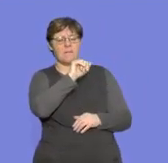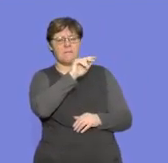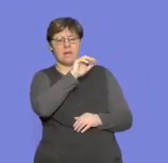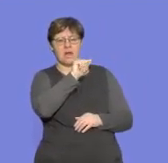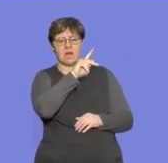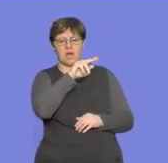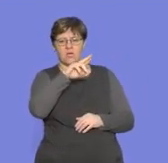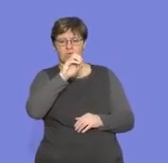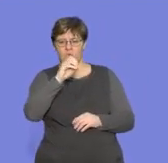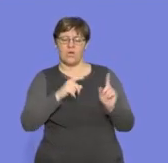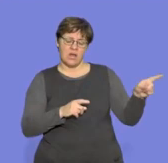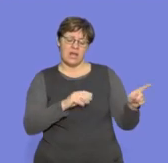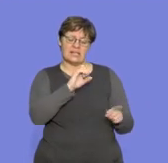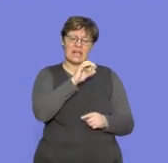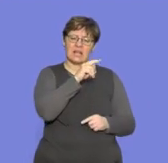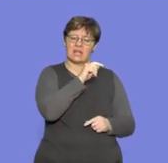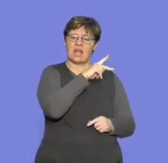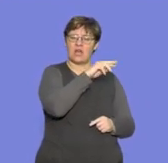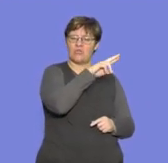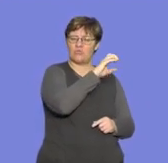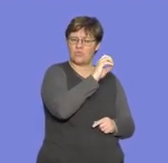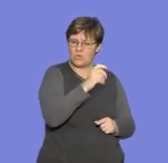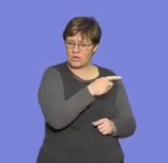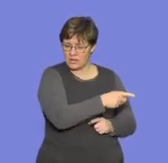your succulent